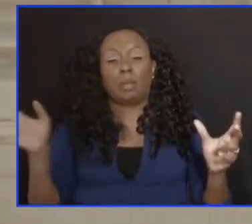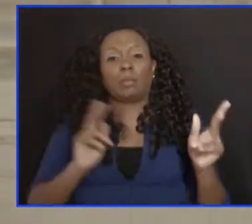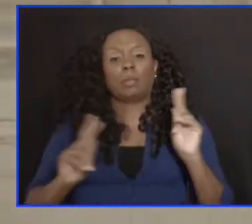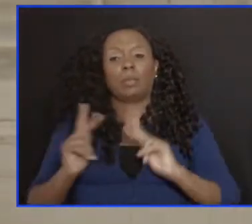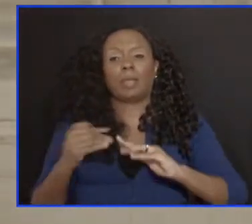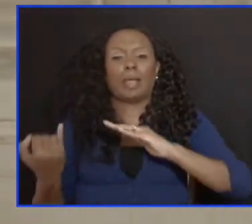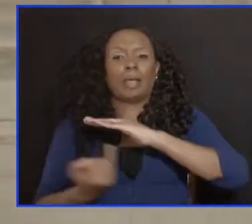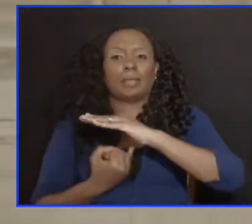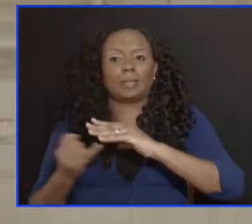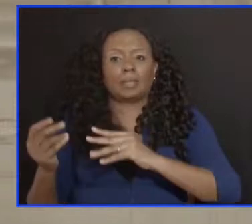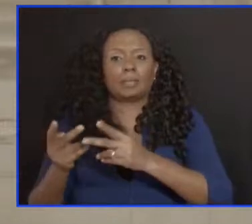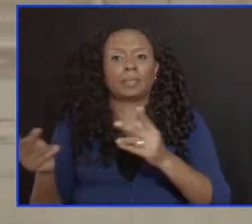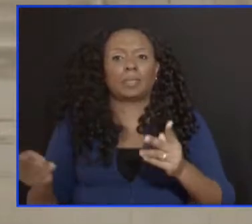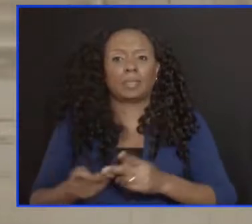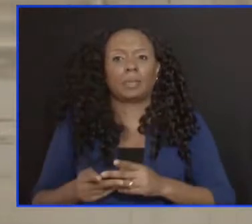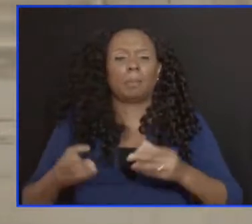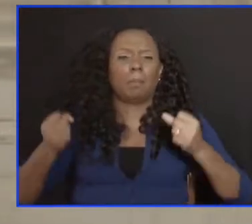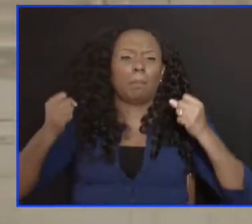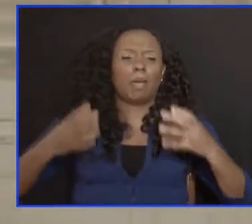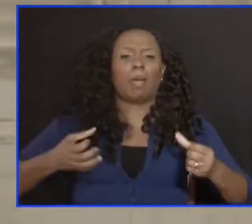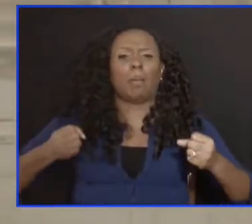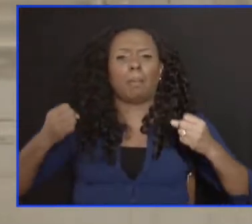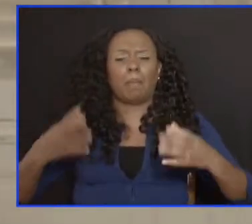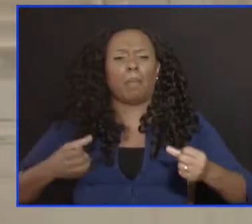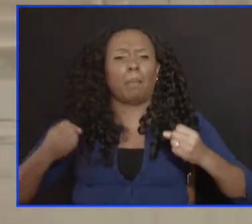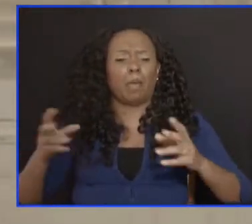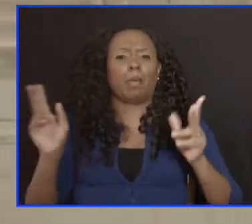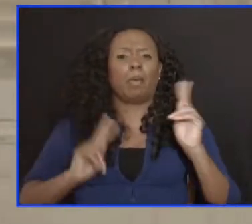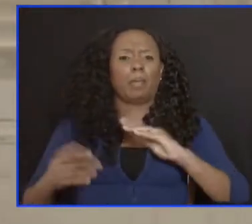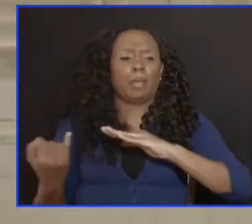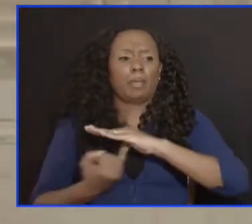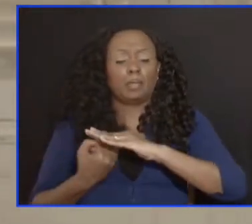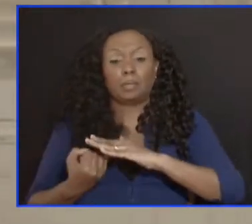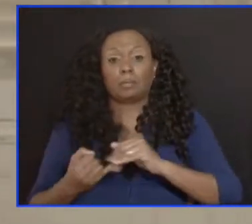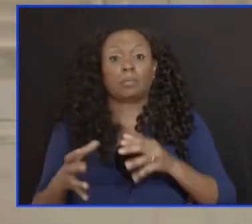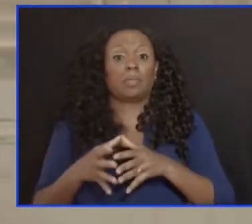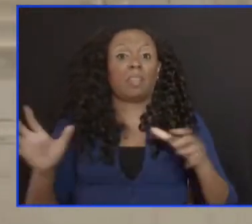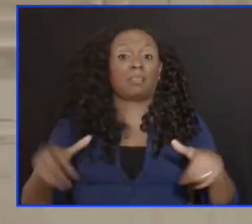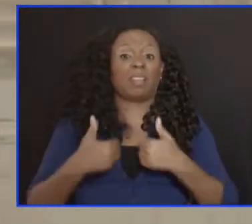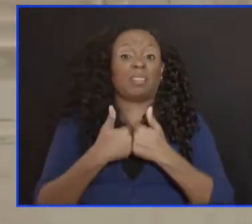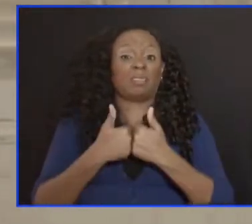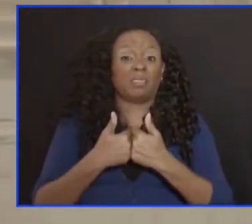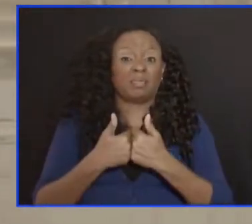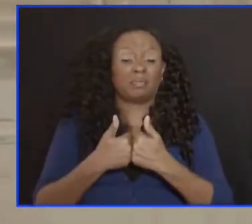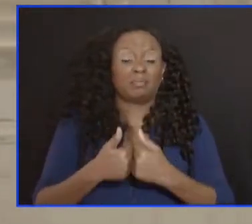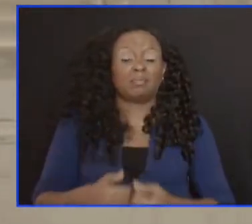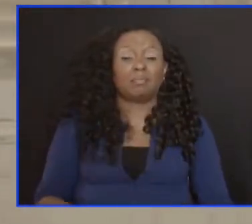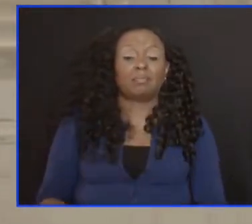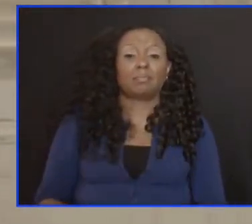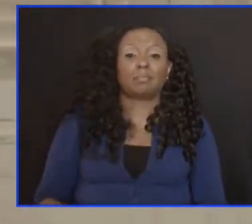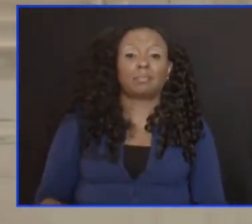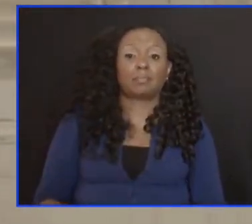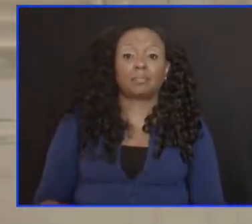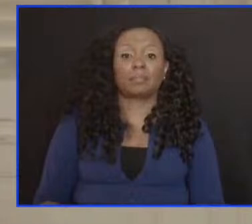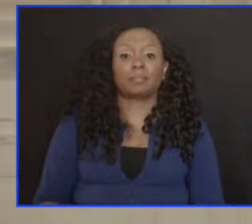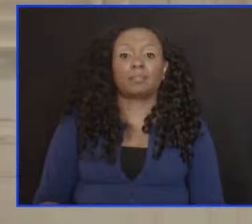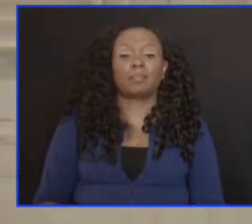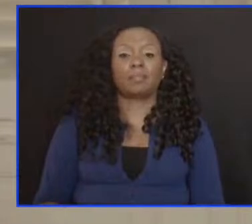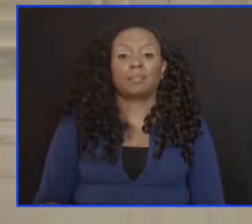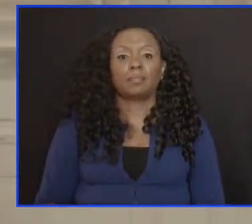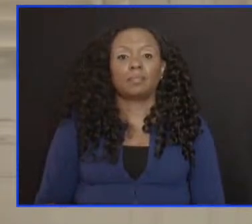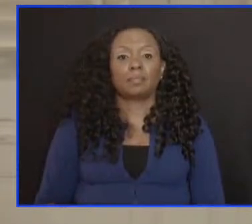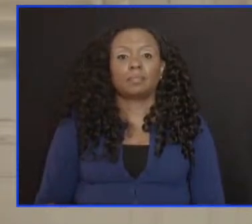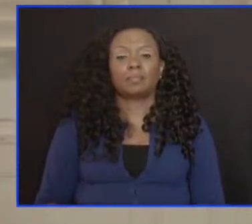isolations, and at some point, thousands of people in isolation, there were challenges. And I think at every corner and at every point that the